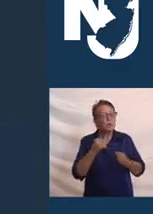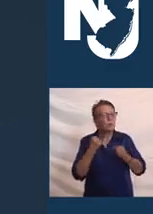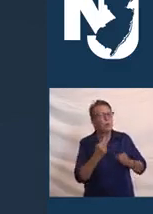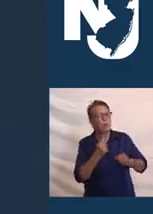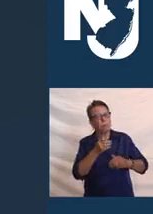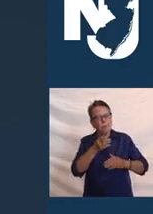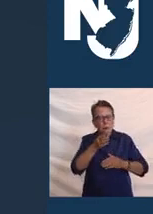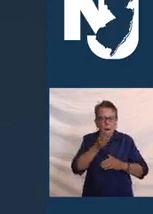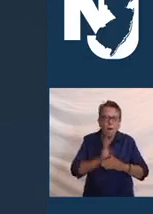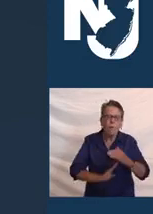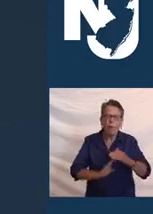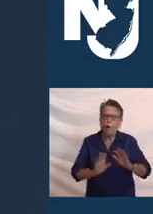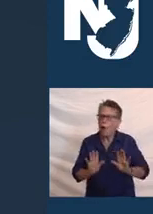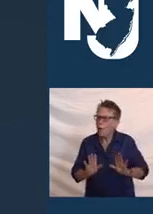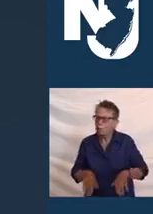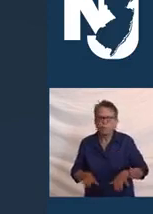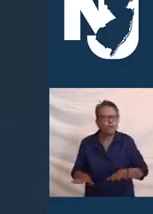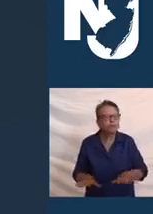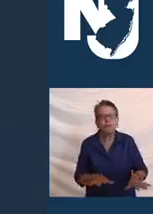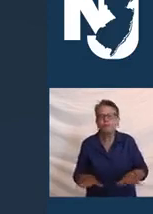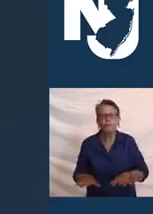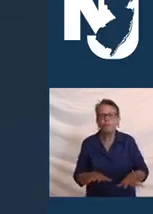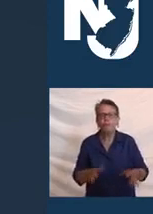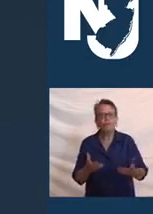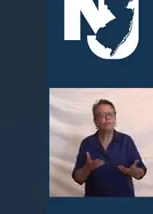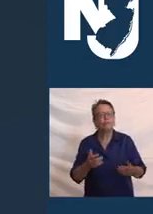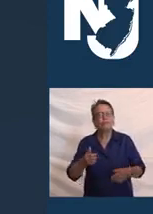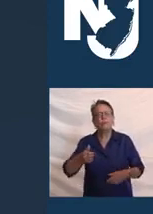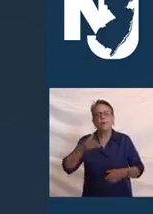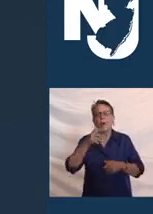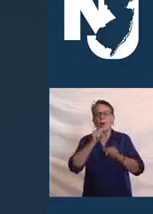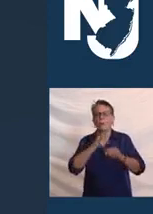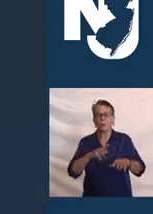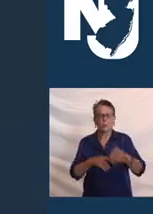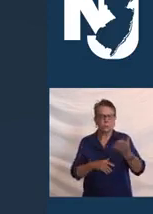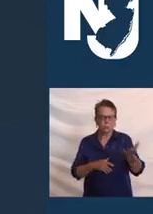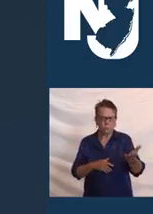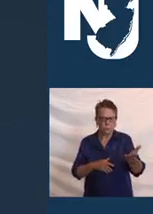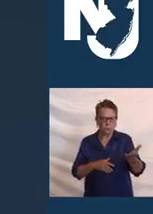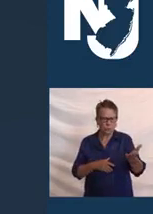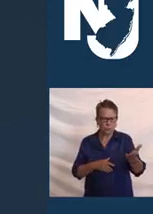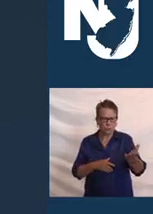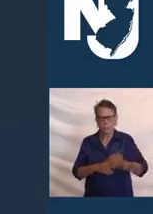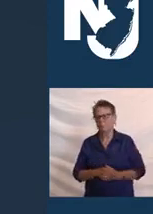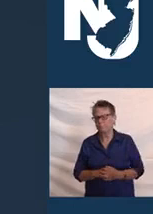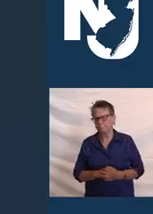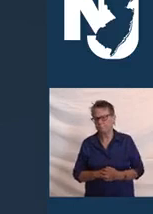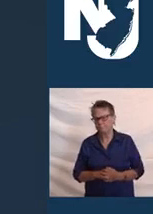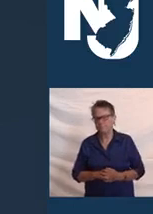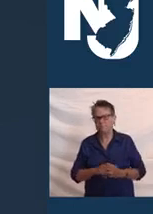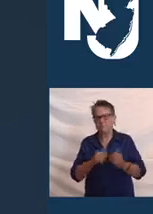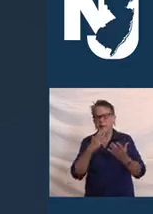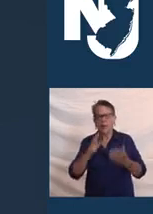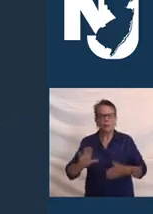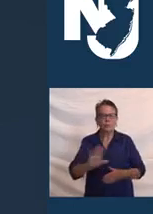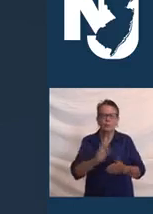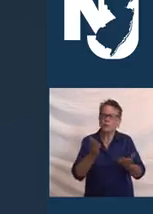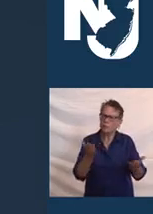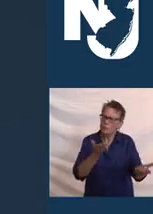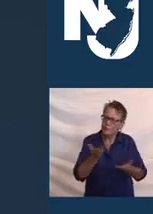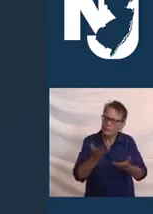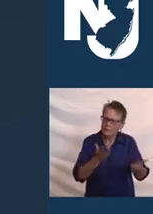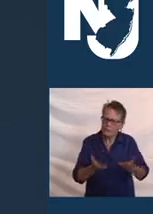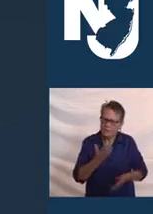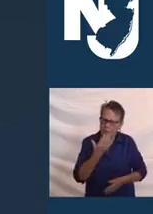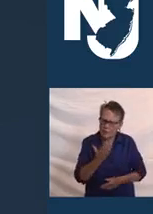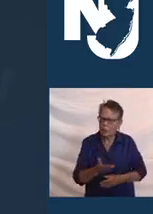made that point, that he was humble. May God bless and watch over Carl and his family, and we thank him for a life of service.